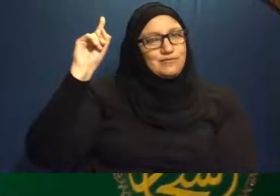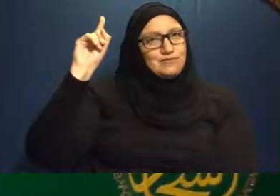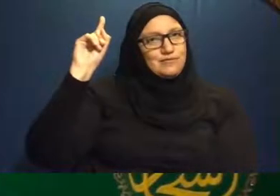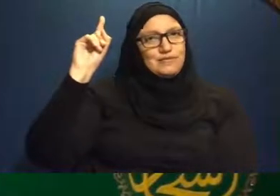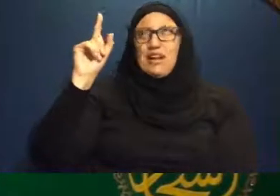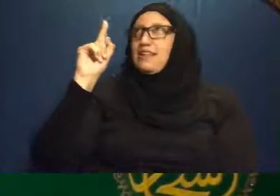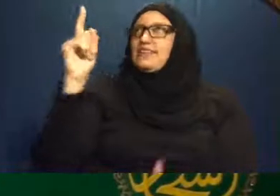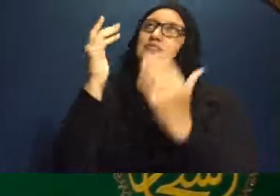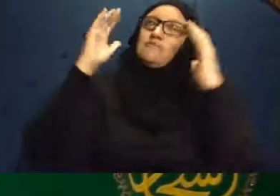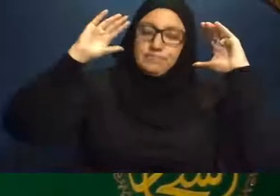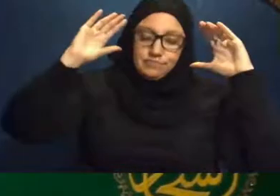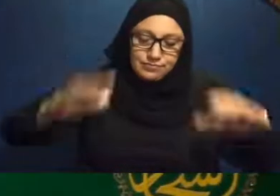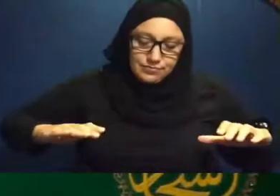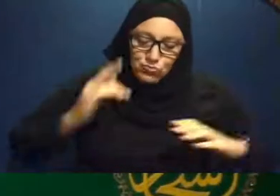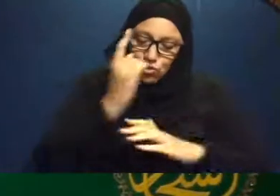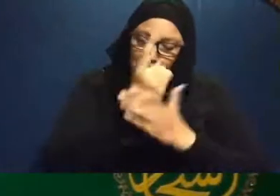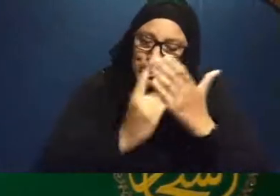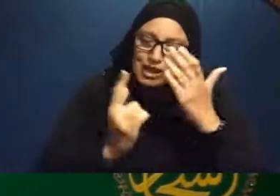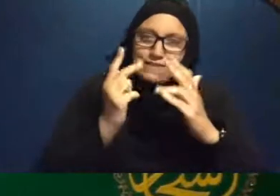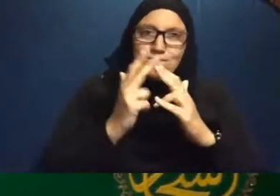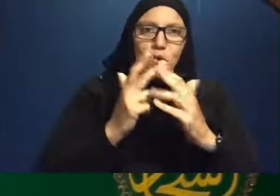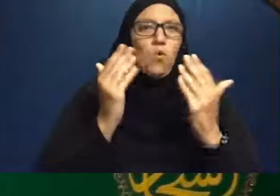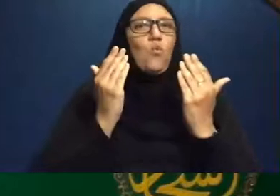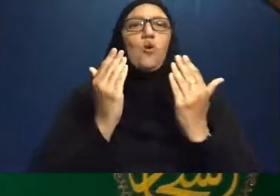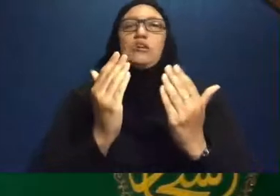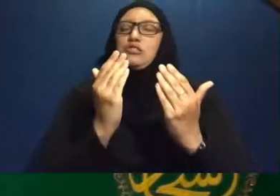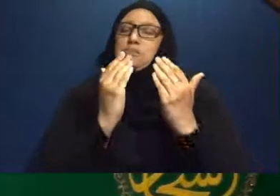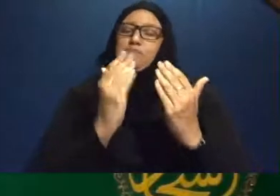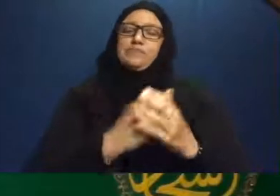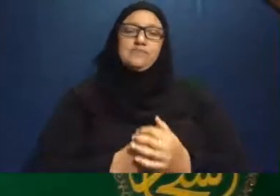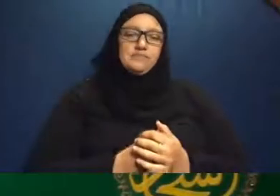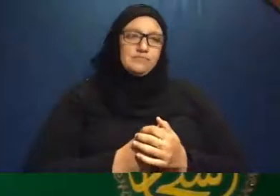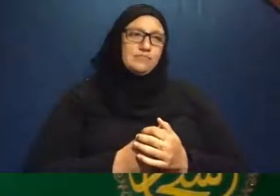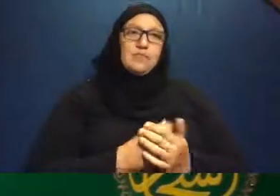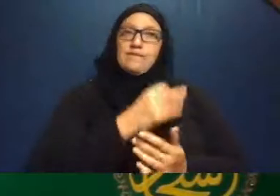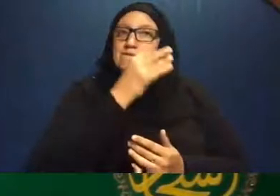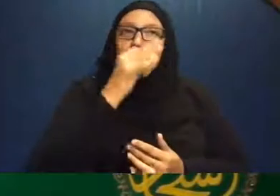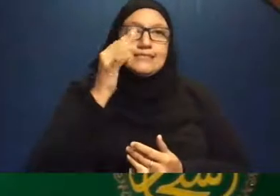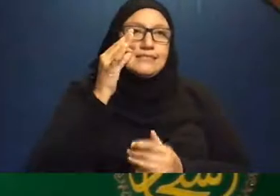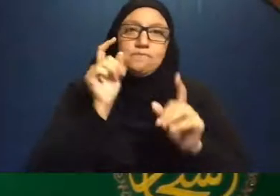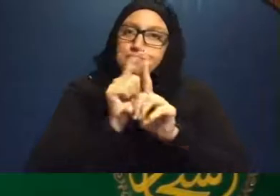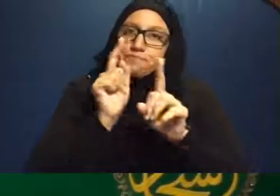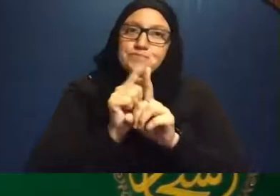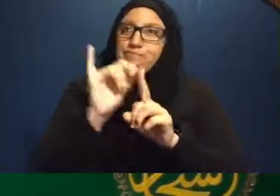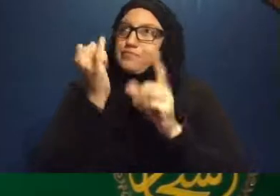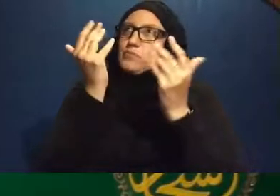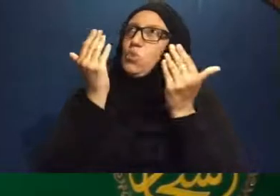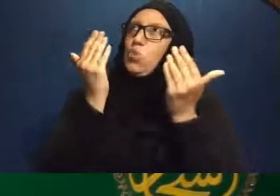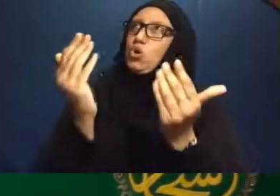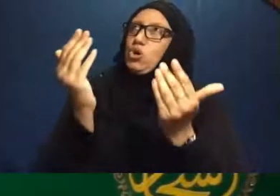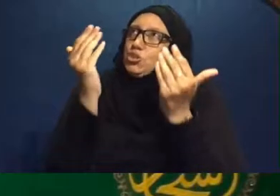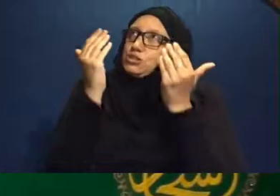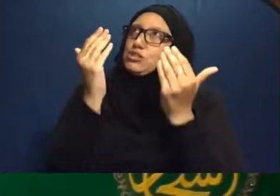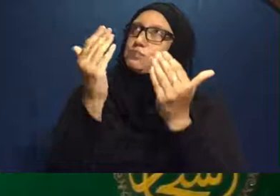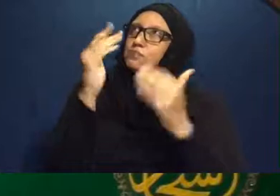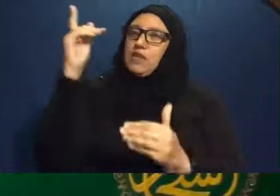God, purely a worshipping act. Fasting, it seems also purely a worshipping act